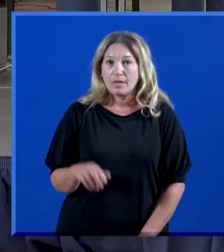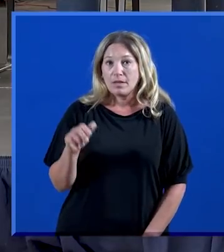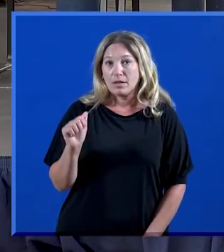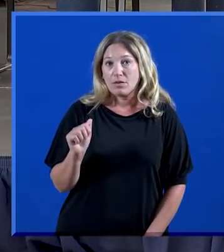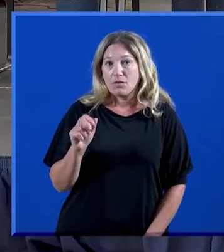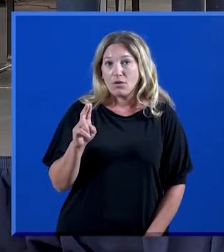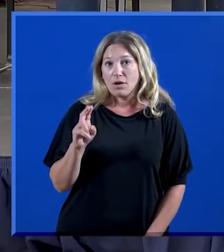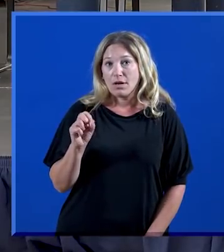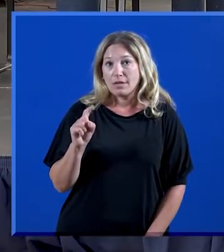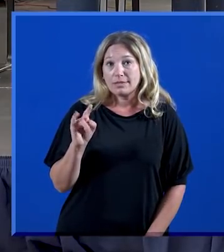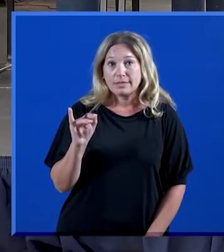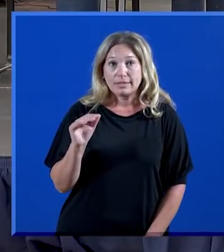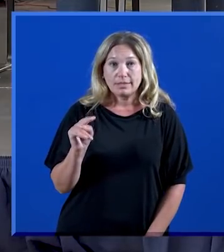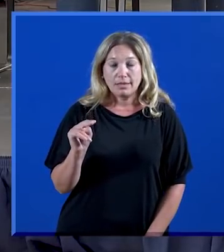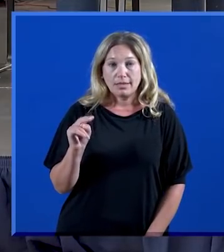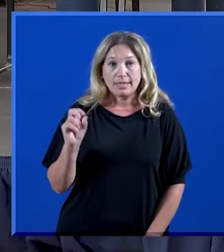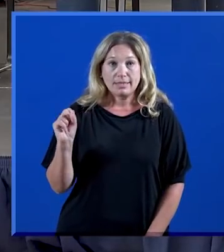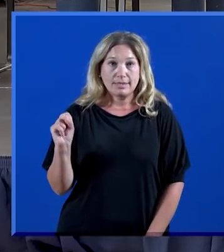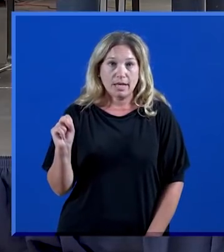Austin Sanders.